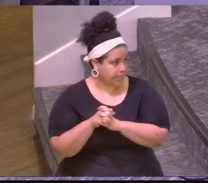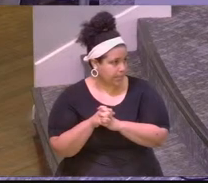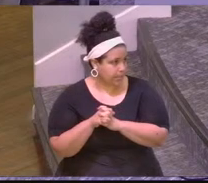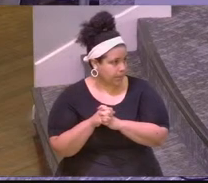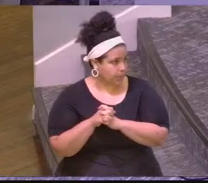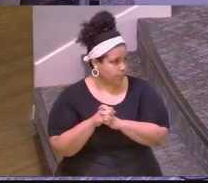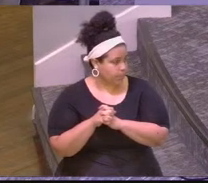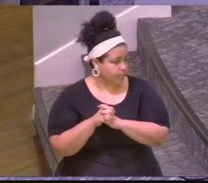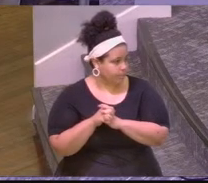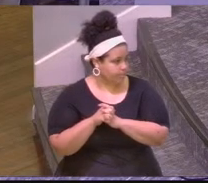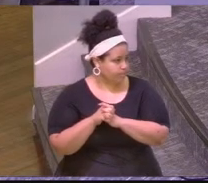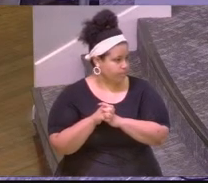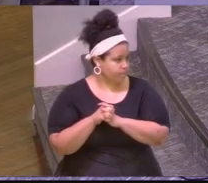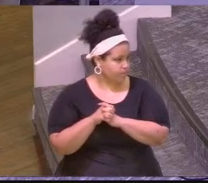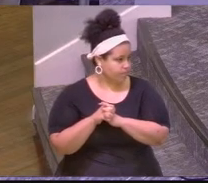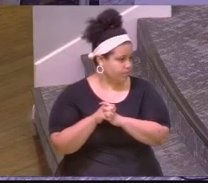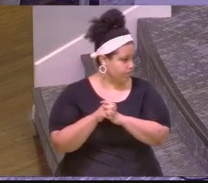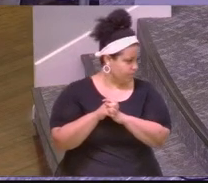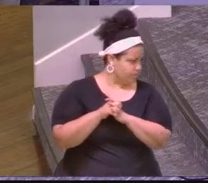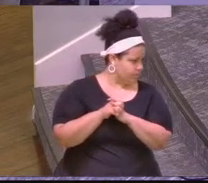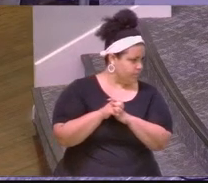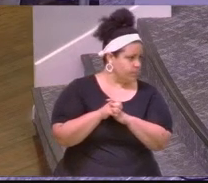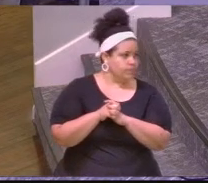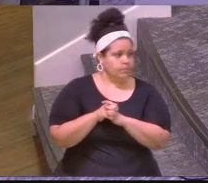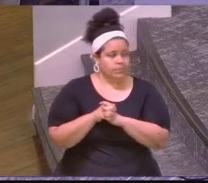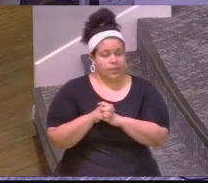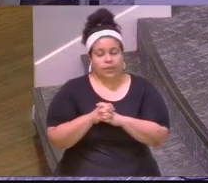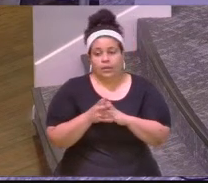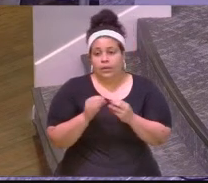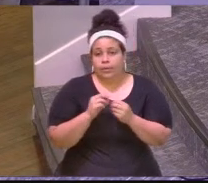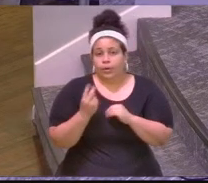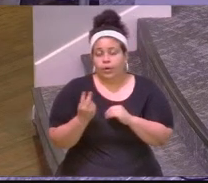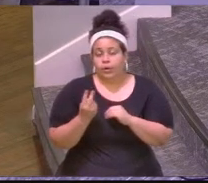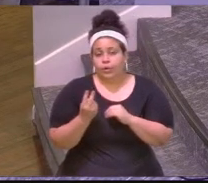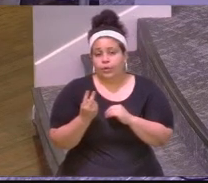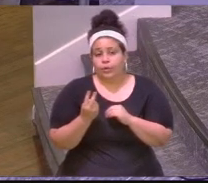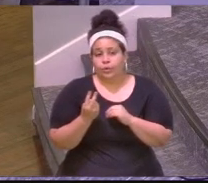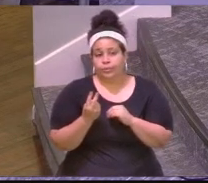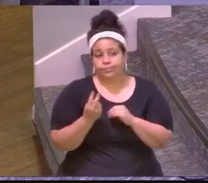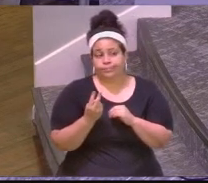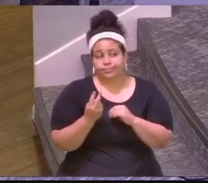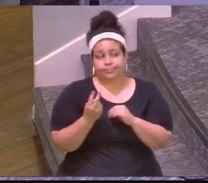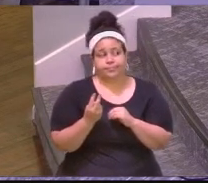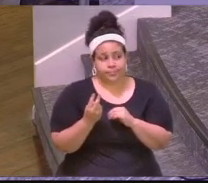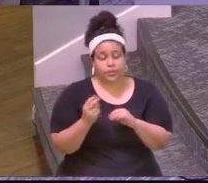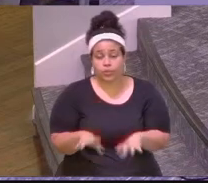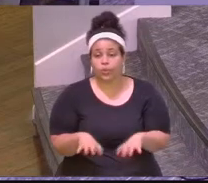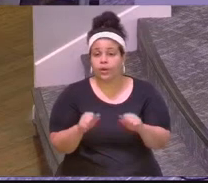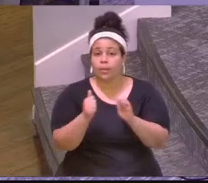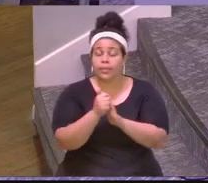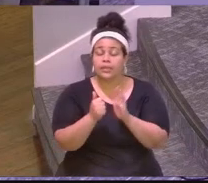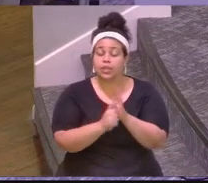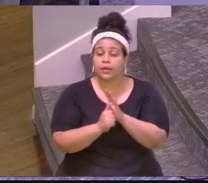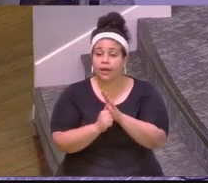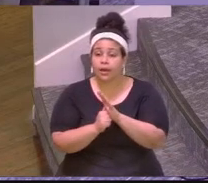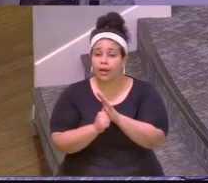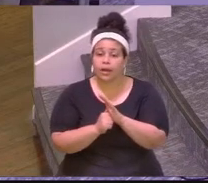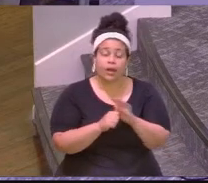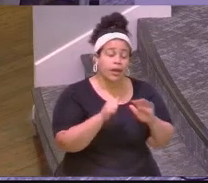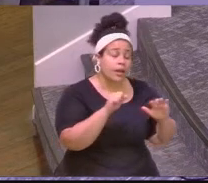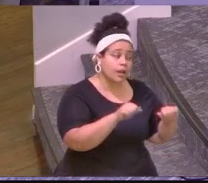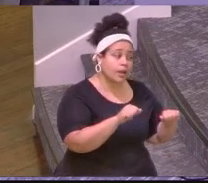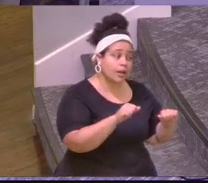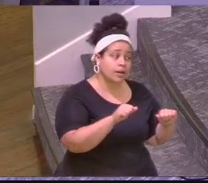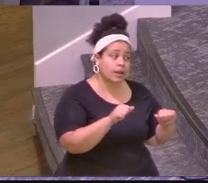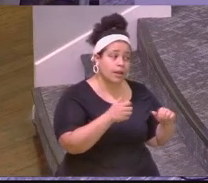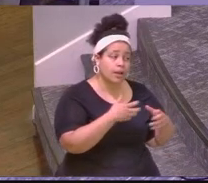Okay, now let's move to item number two, to amend or adopt the agenda. Can I get a motion? So moved. Second.